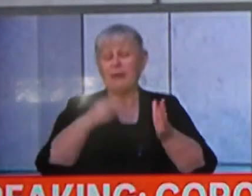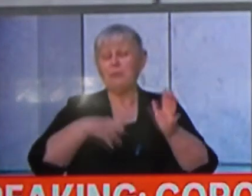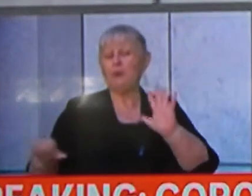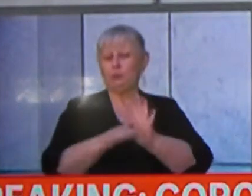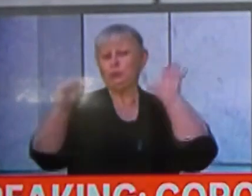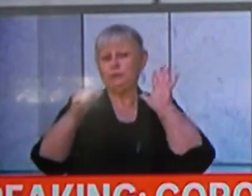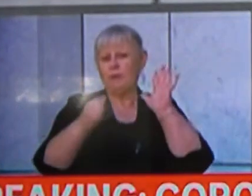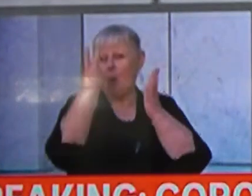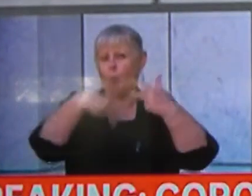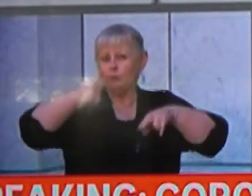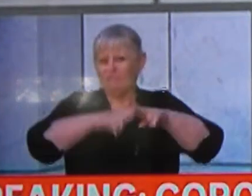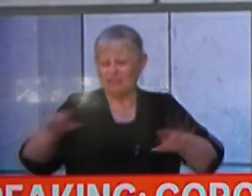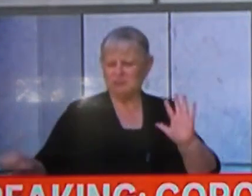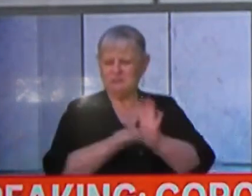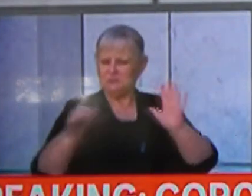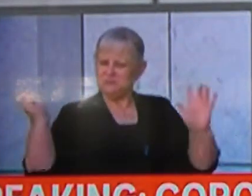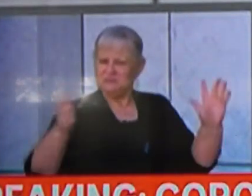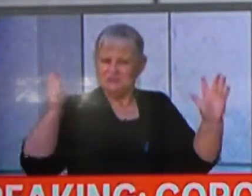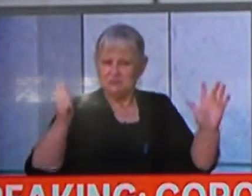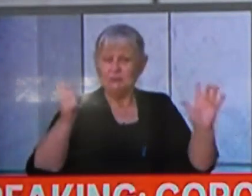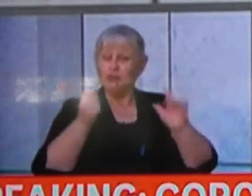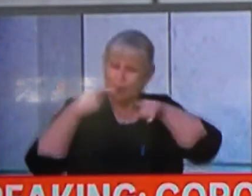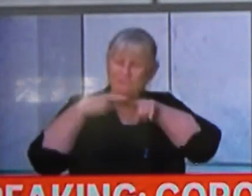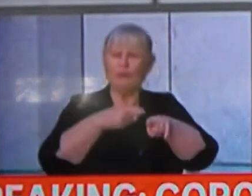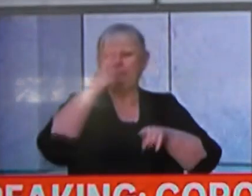more draconian measures to enforce social